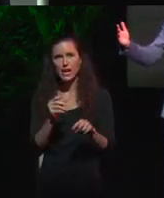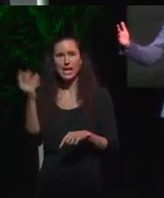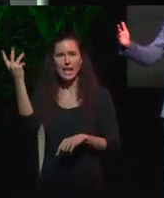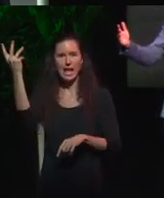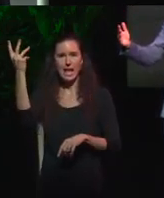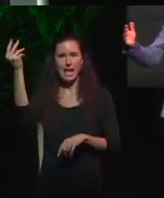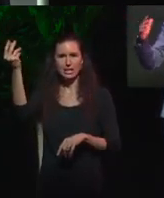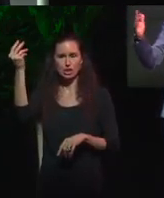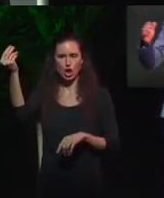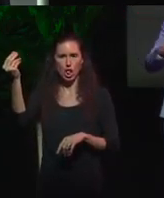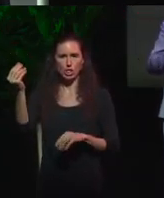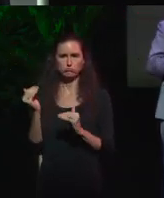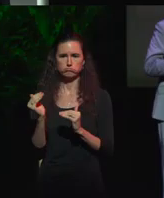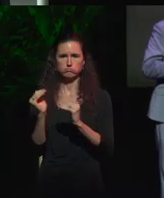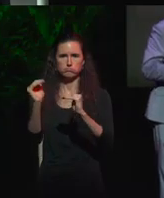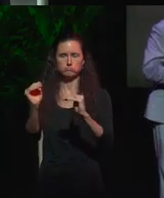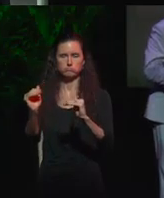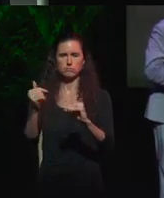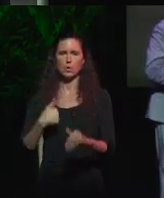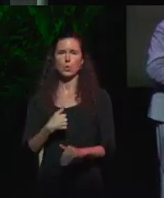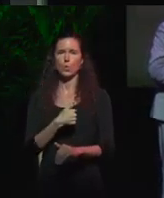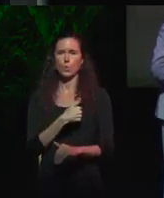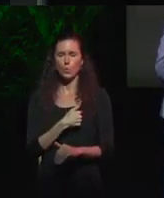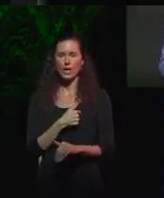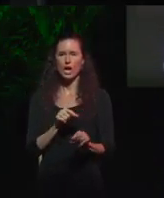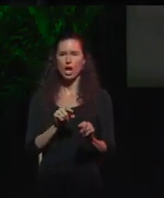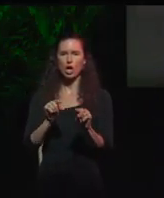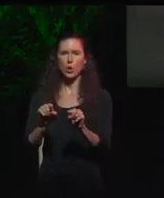external constraints. We are moving in the right direction.